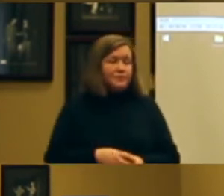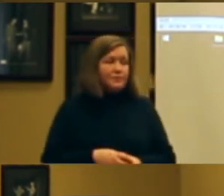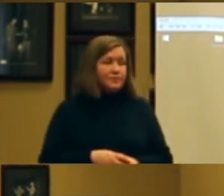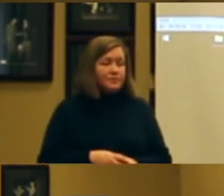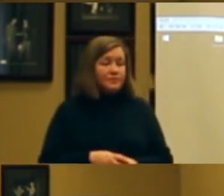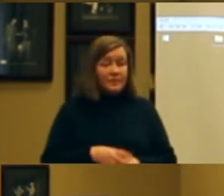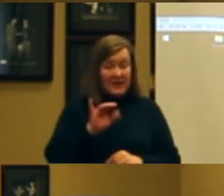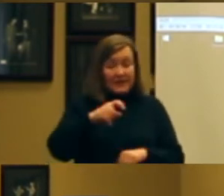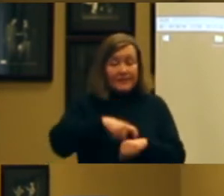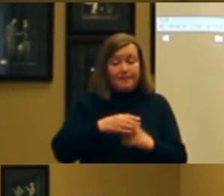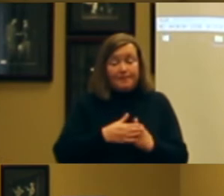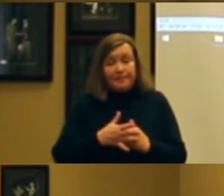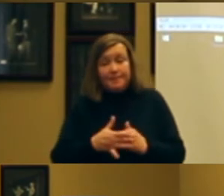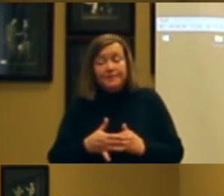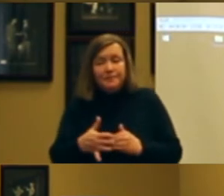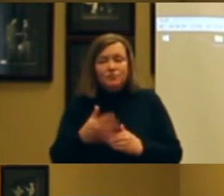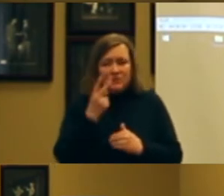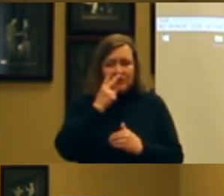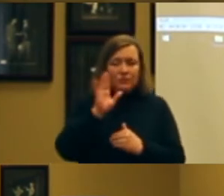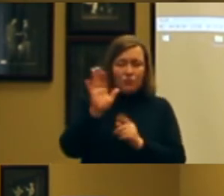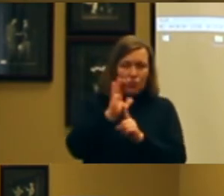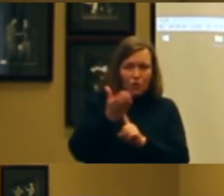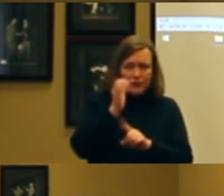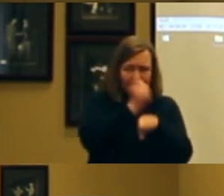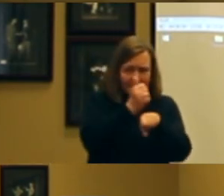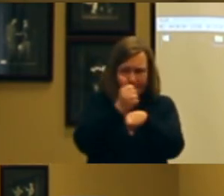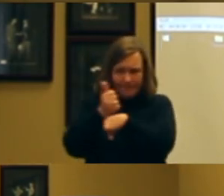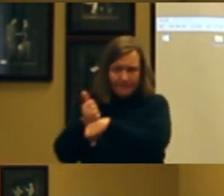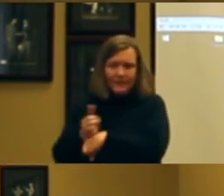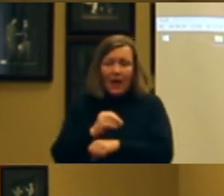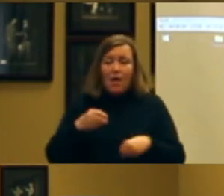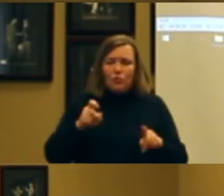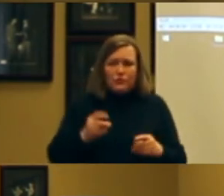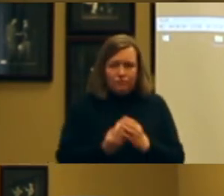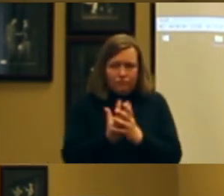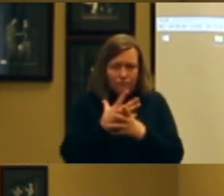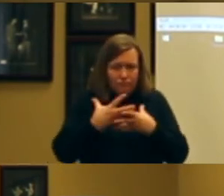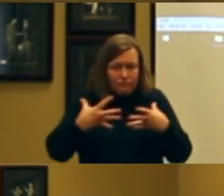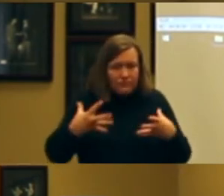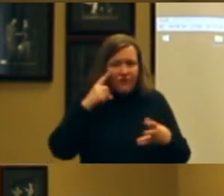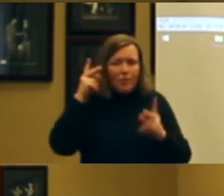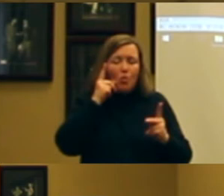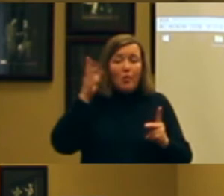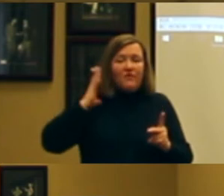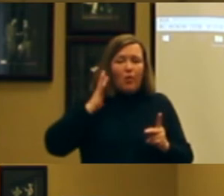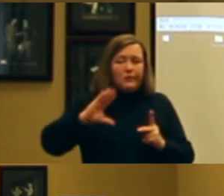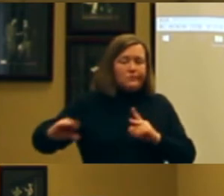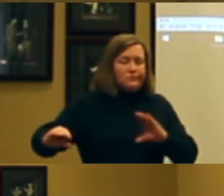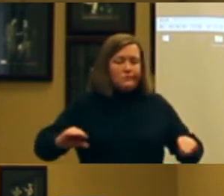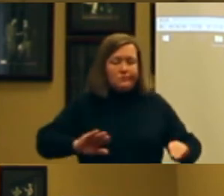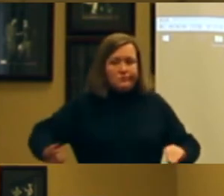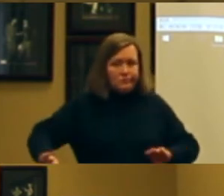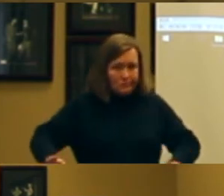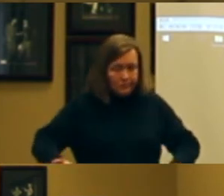a tremendous development of cultural institutions and opportunities for the people in the margins,